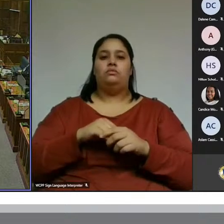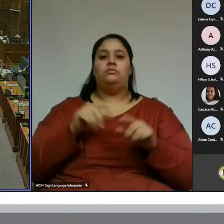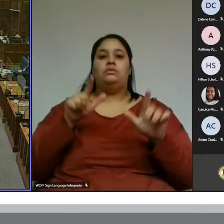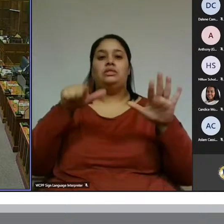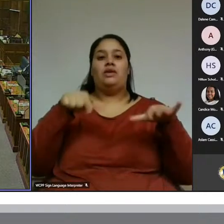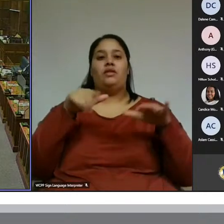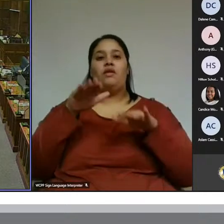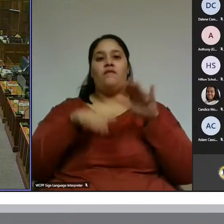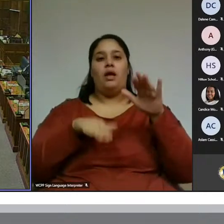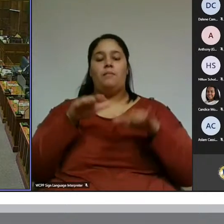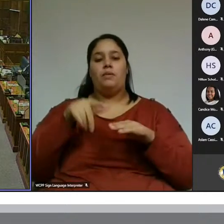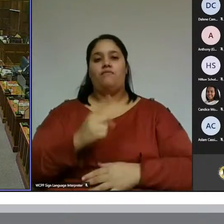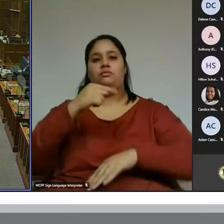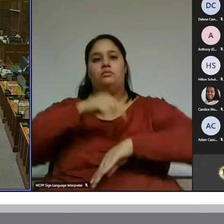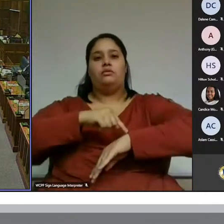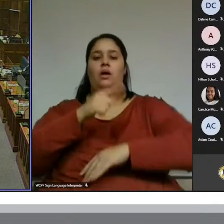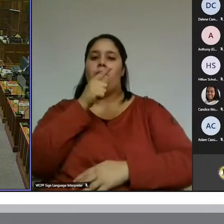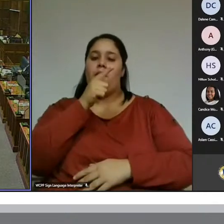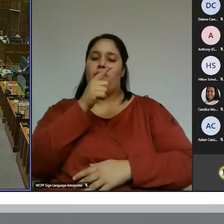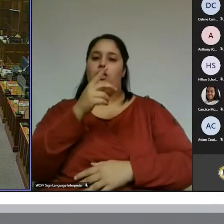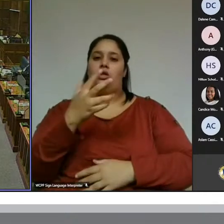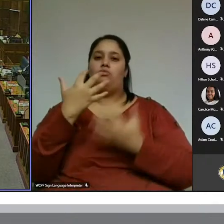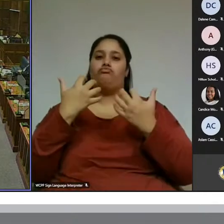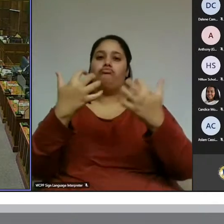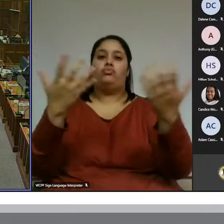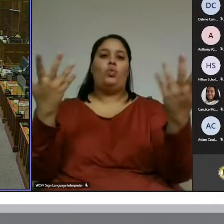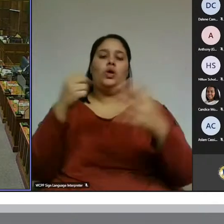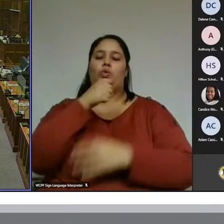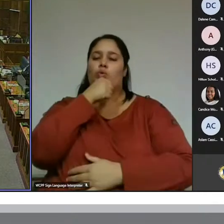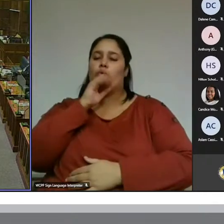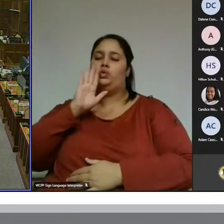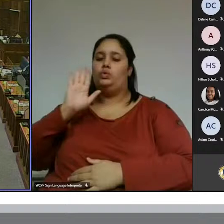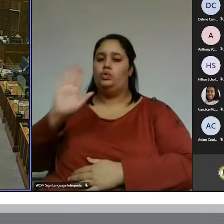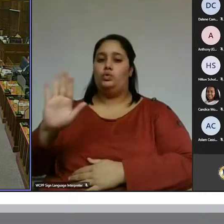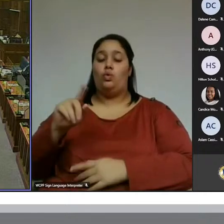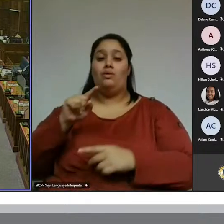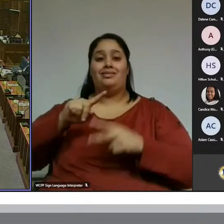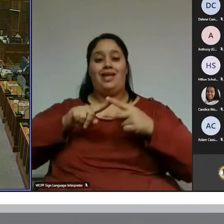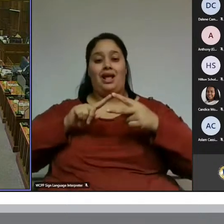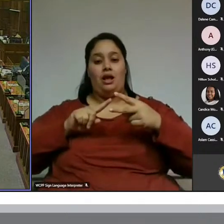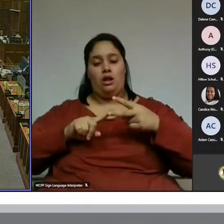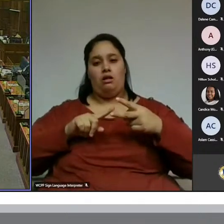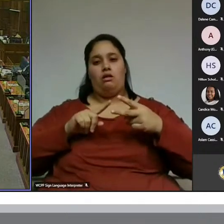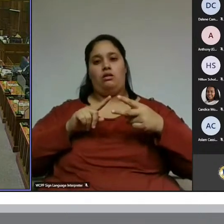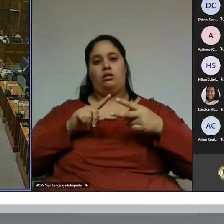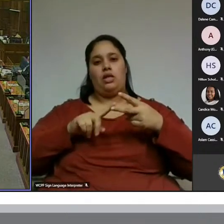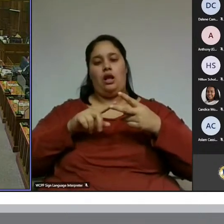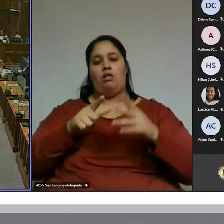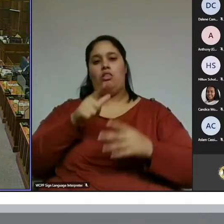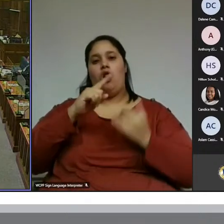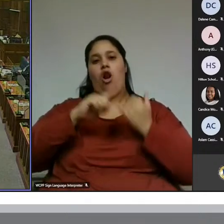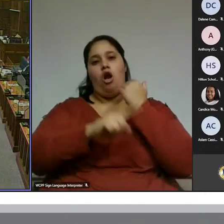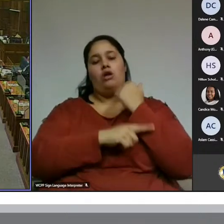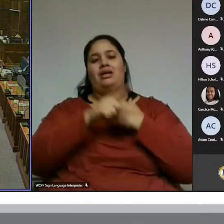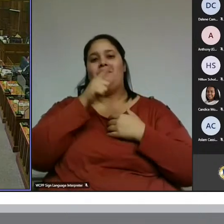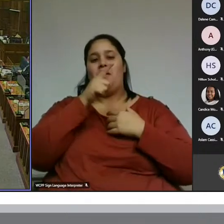first public hearing in George. This is the second and the last public hearing dealing with